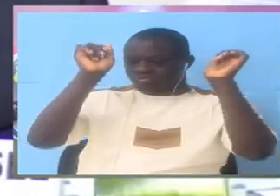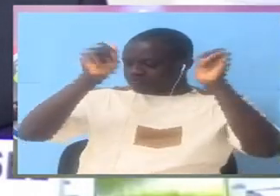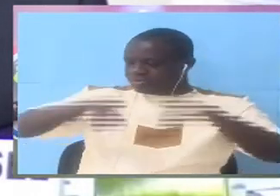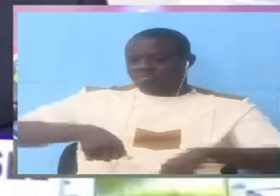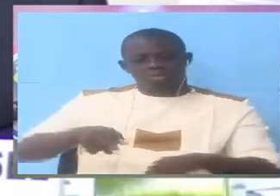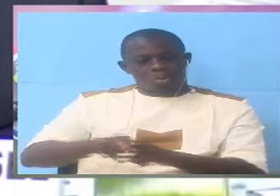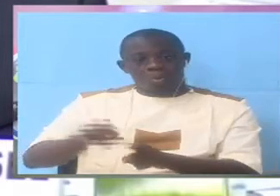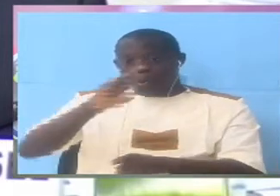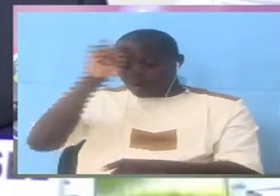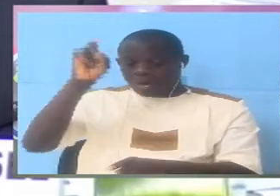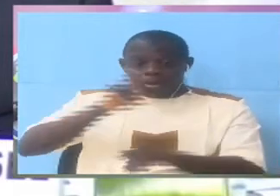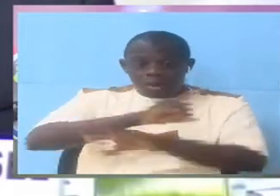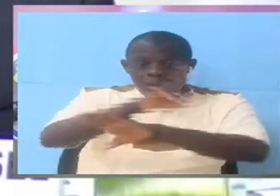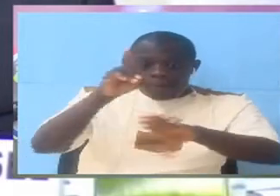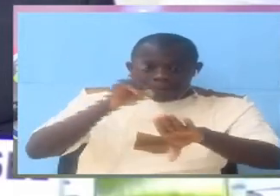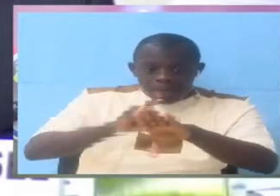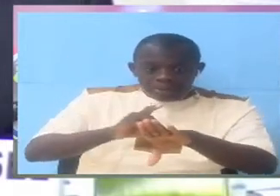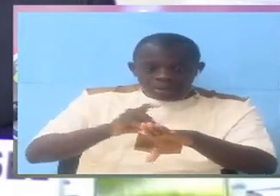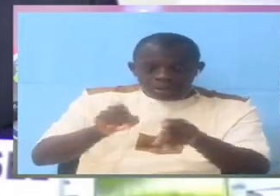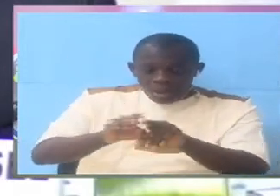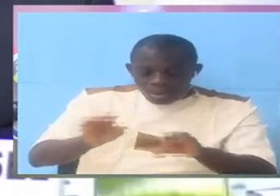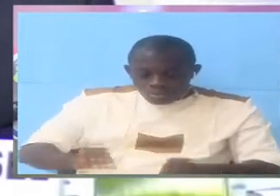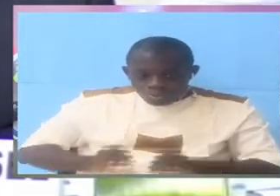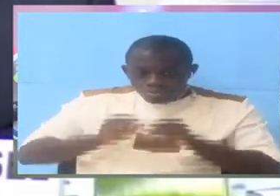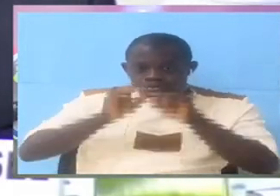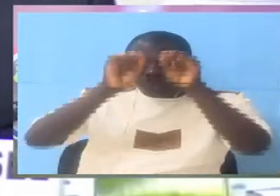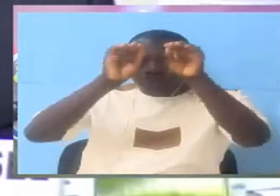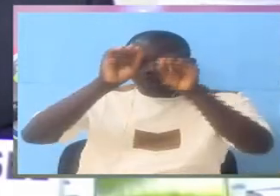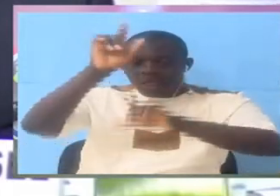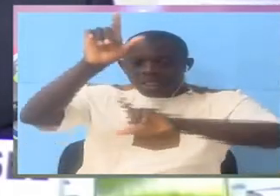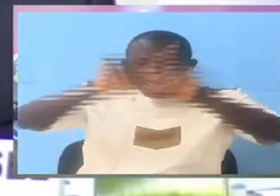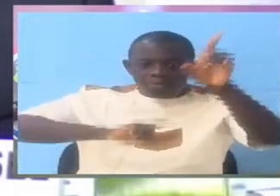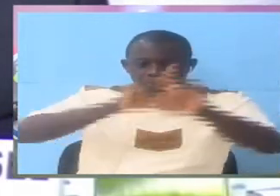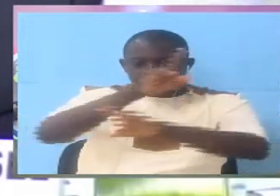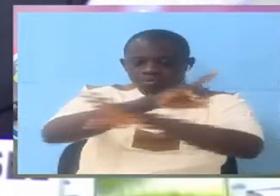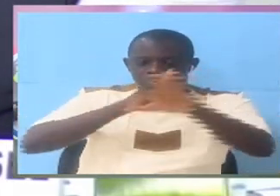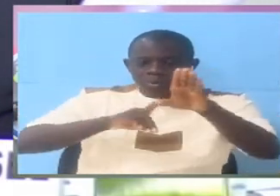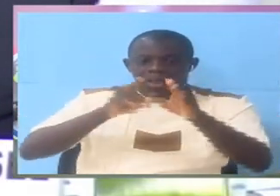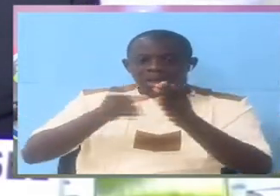director. You know exactly what your procedures are.